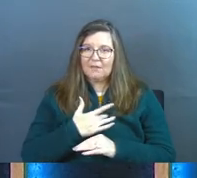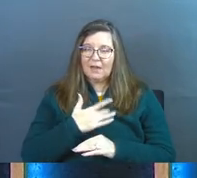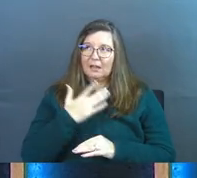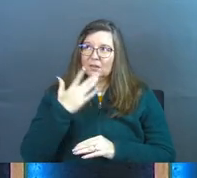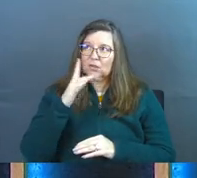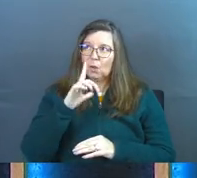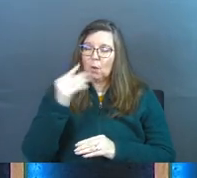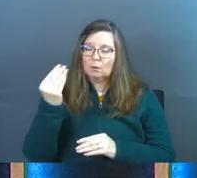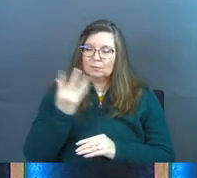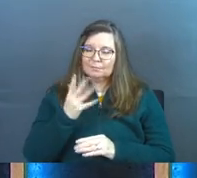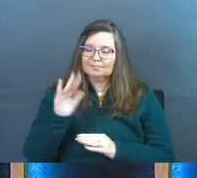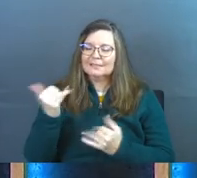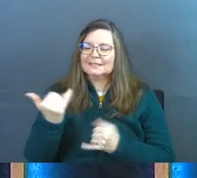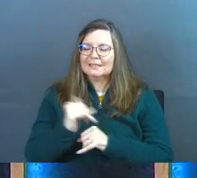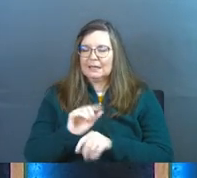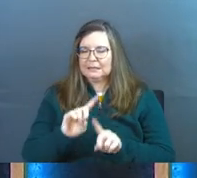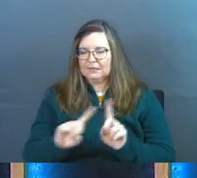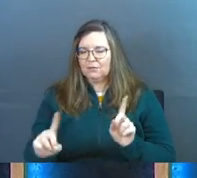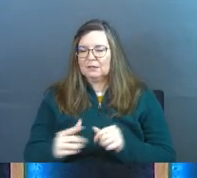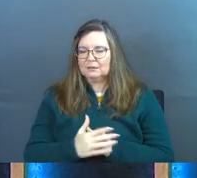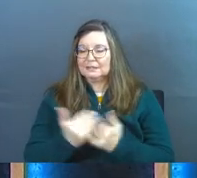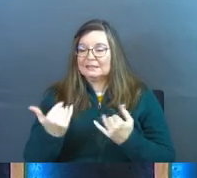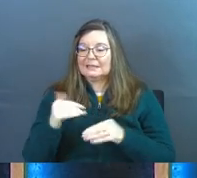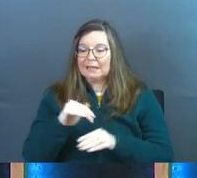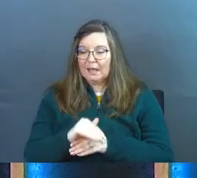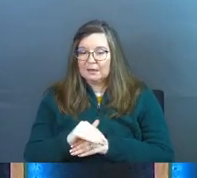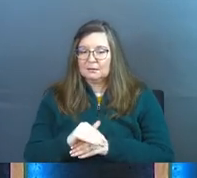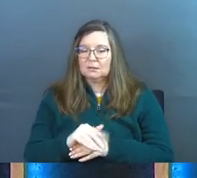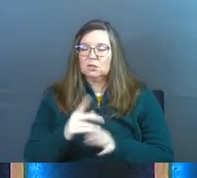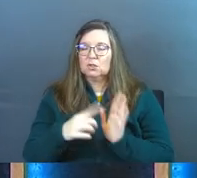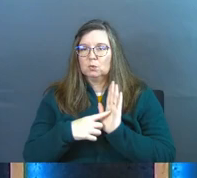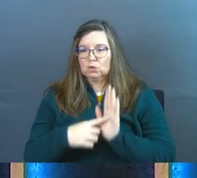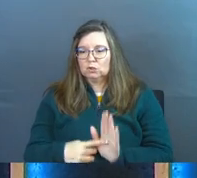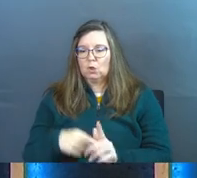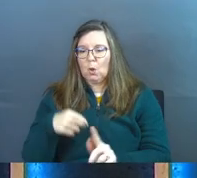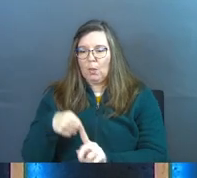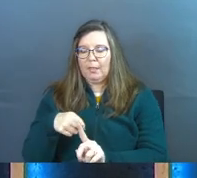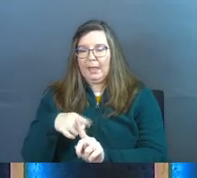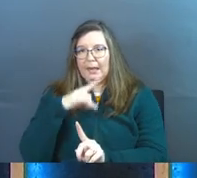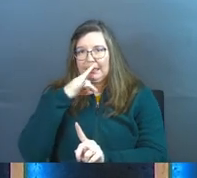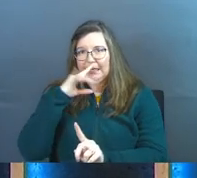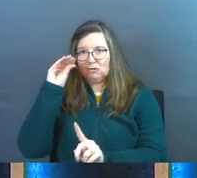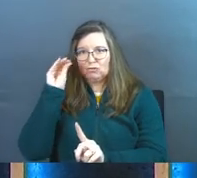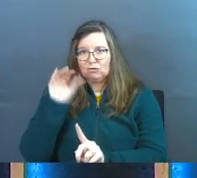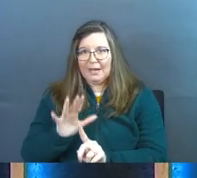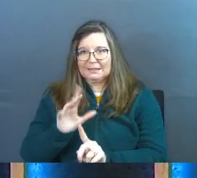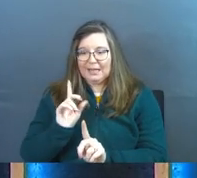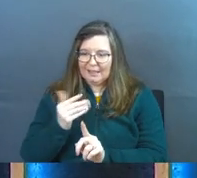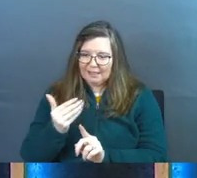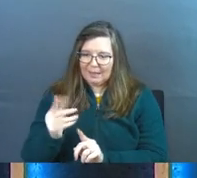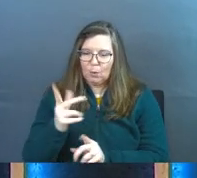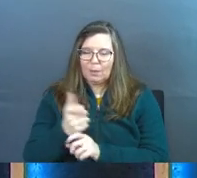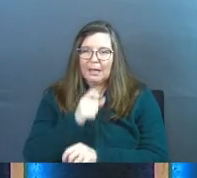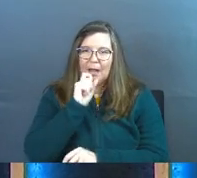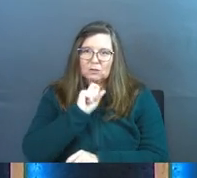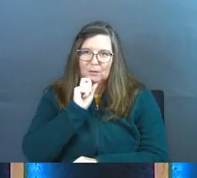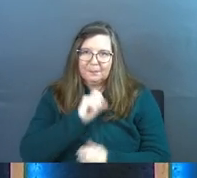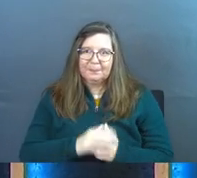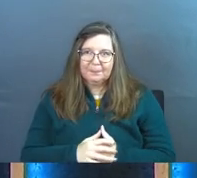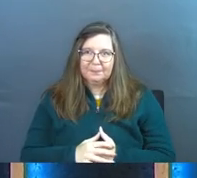came in and said, tonight's different. Tonight, you're going to show them grace, and you're going to let them go get an ice cream